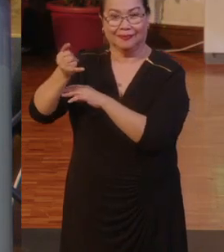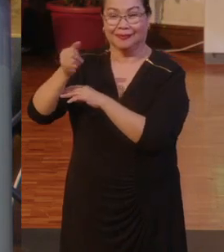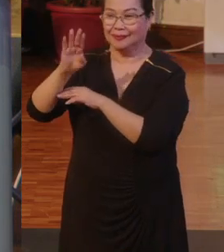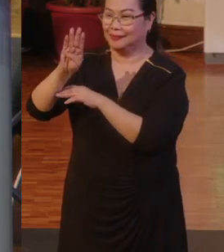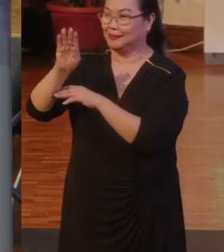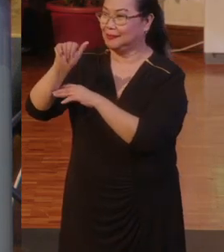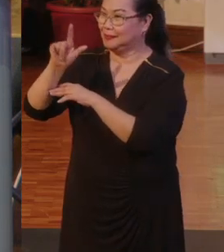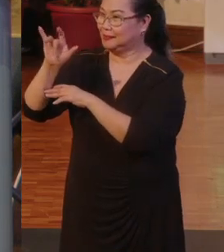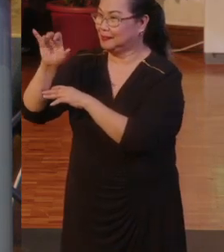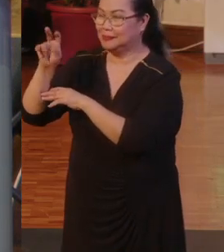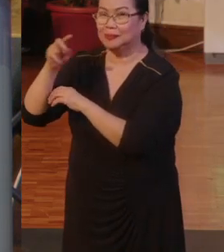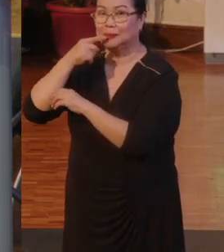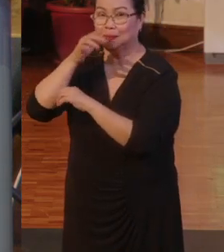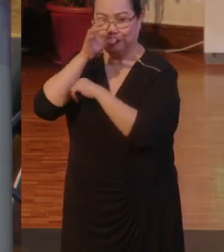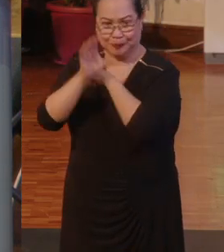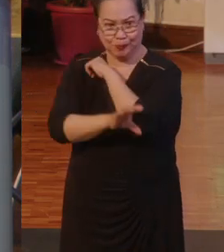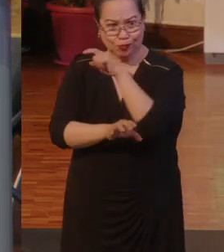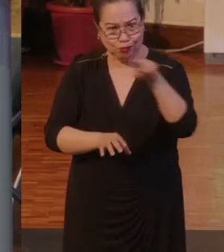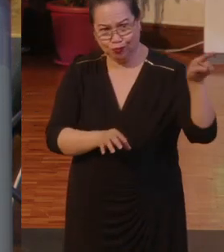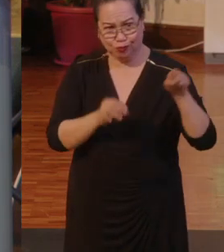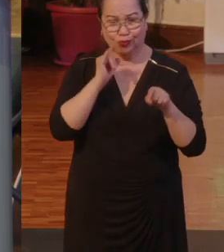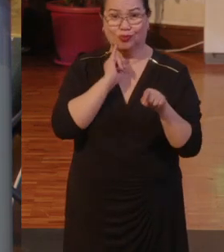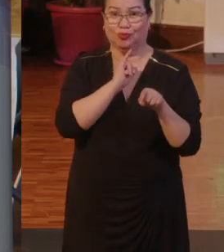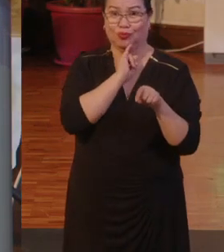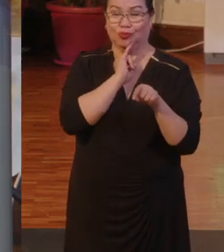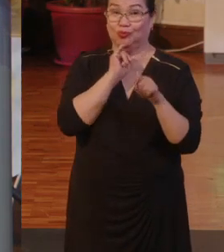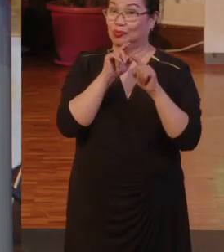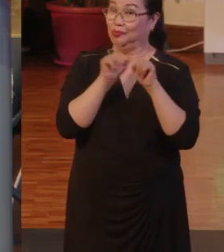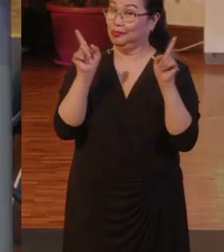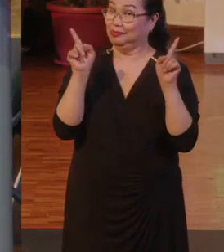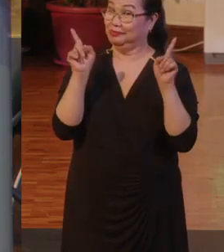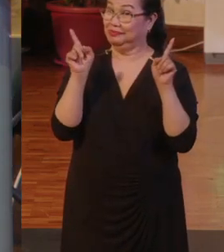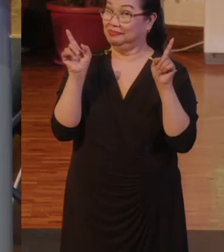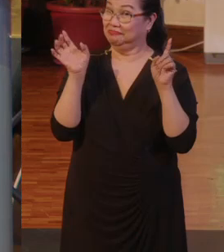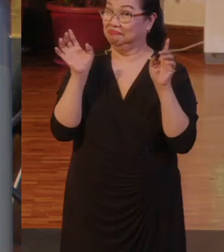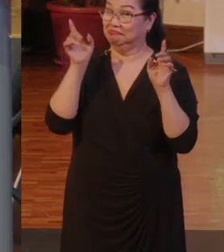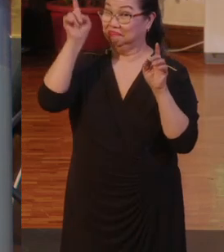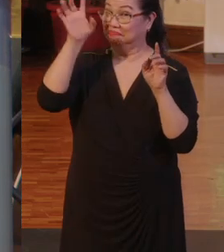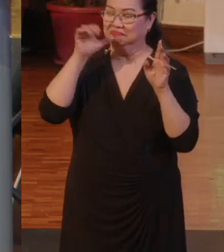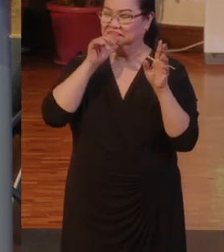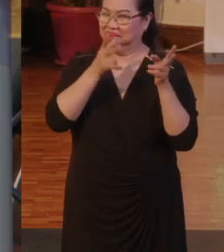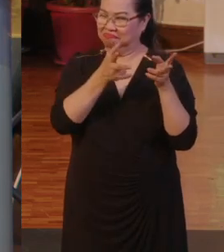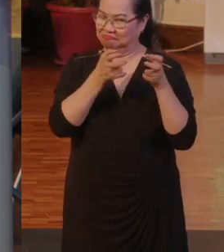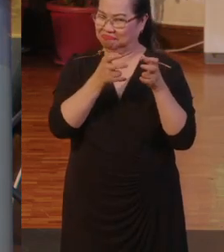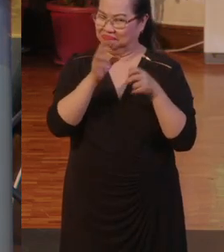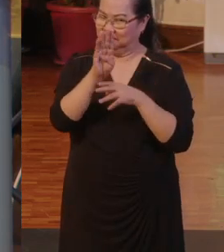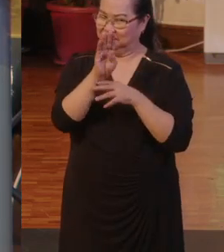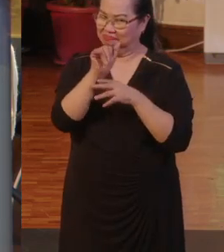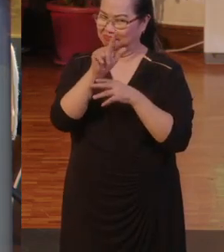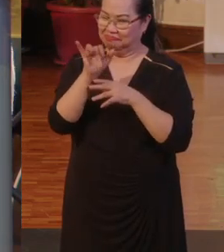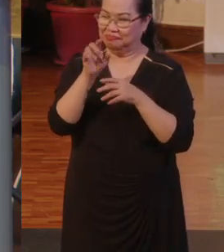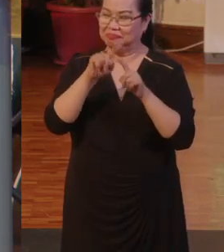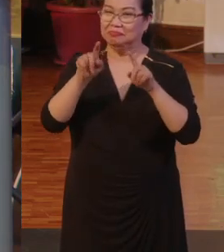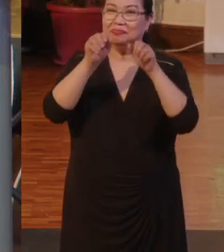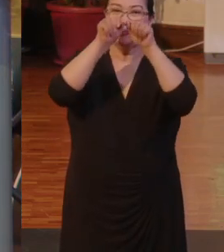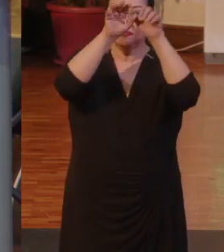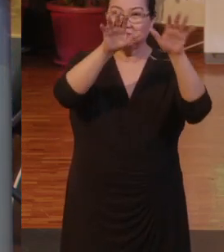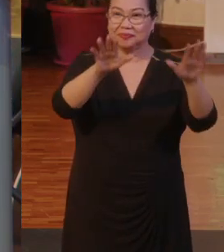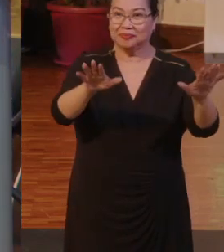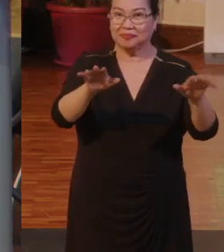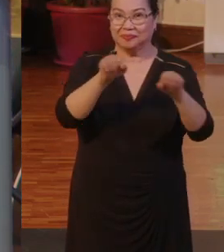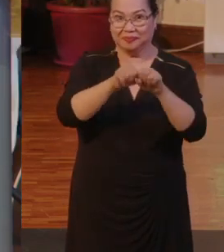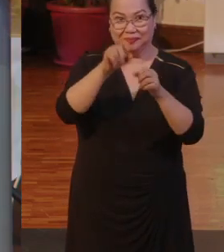of Beor, to curse you. But I would not listen to Balaam. Indeed, he blessed you. So